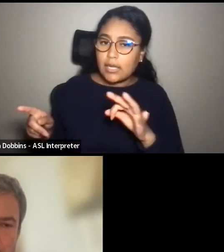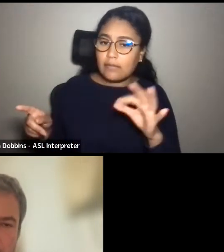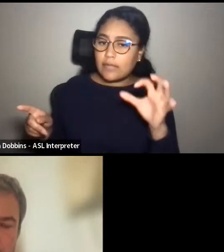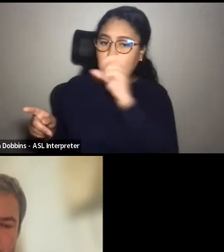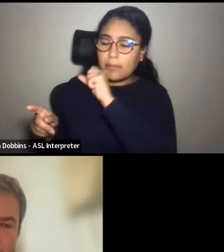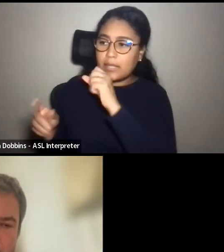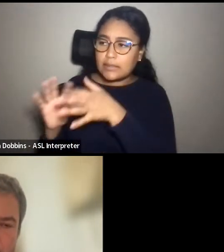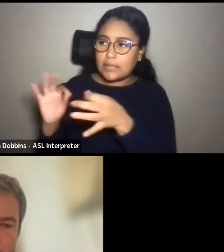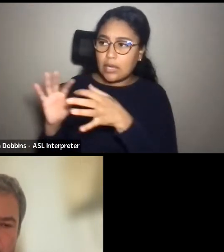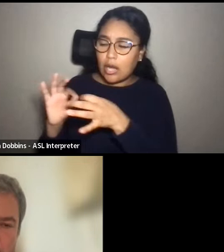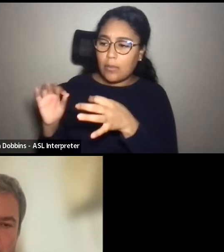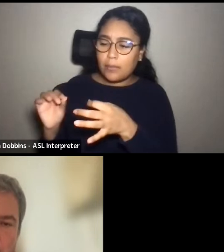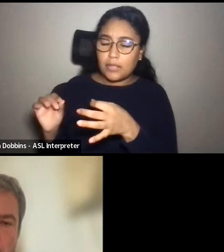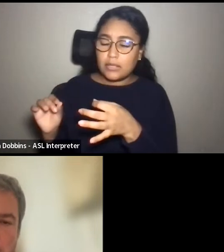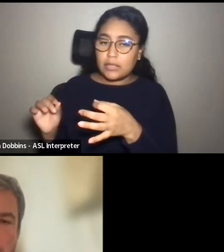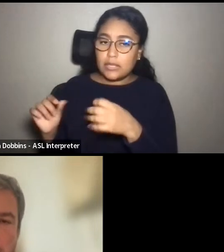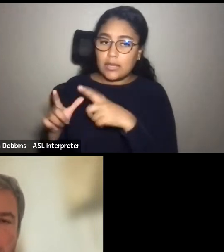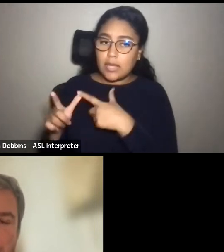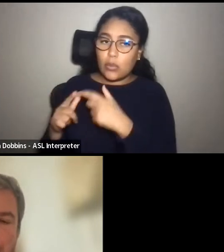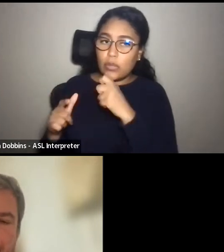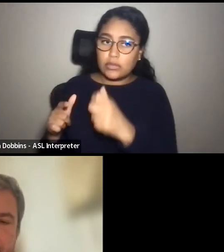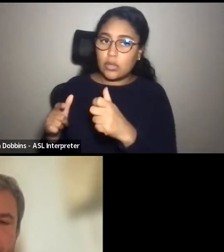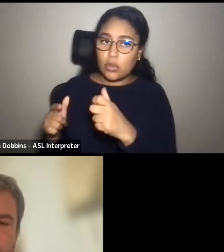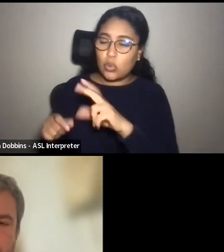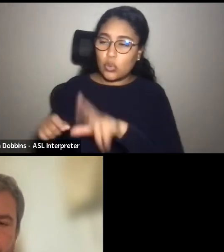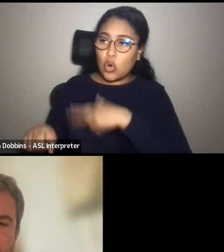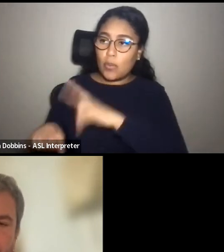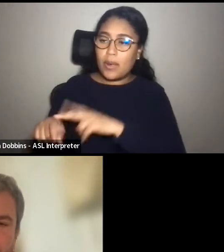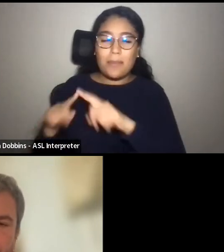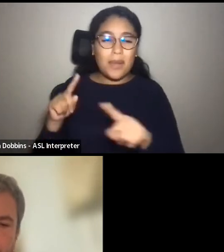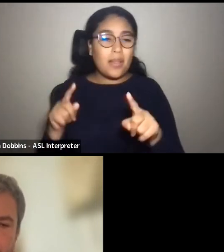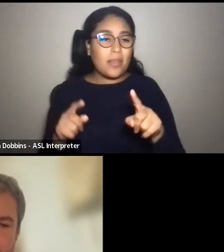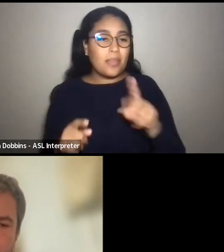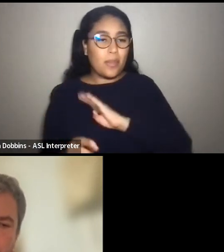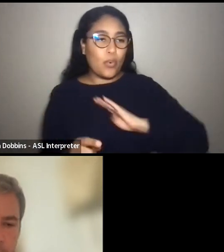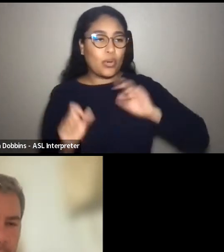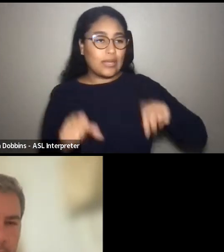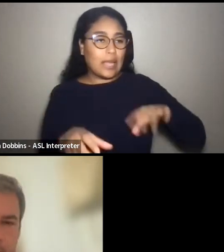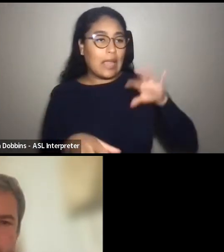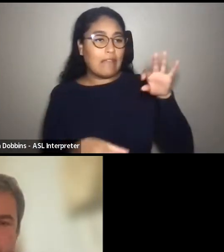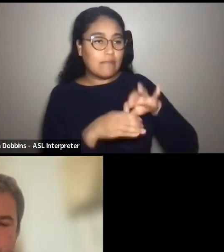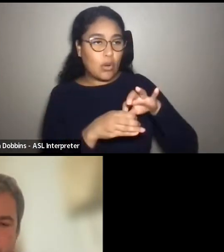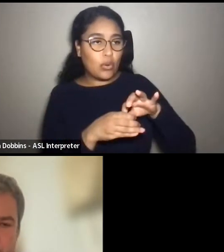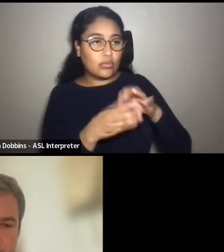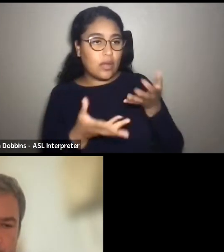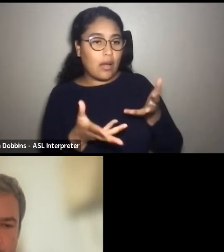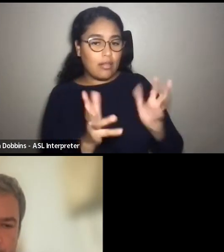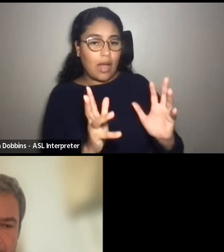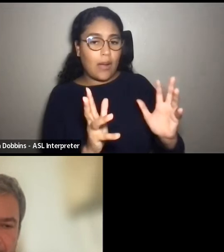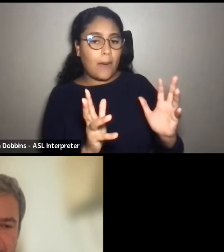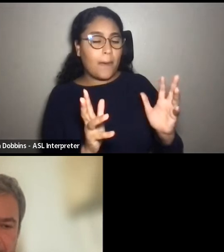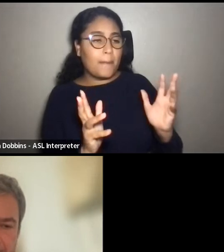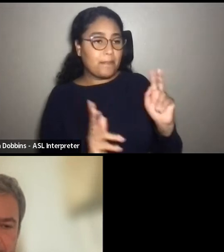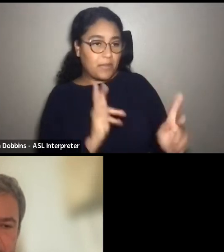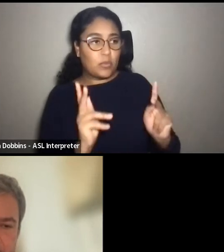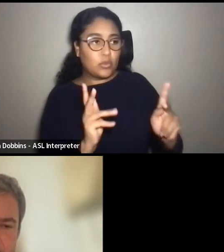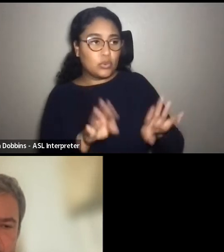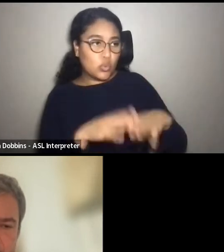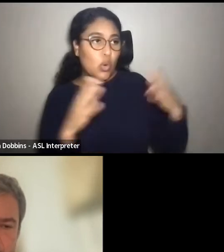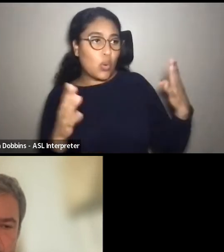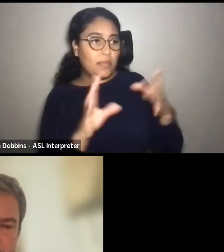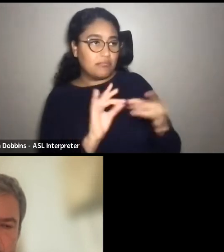comment period, we don't normally do that. I know, but the board can vote and allow another public comment. I did that 3 years